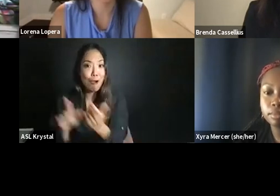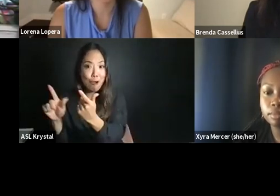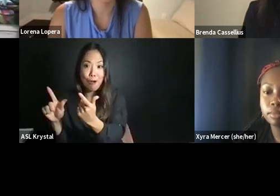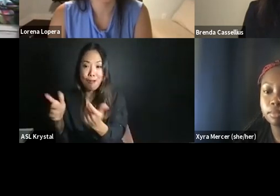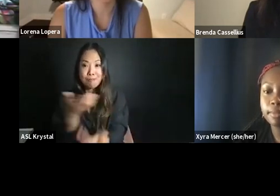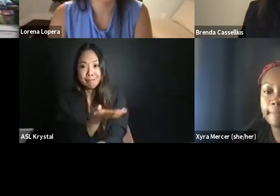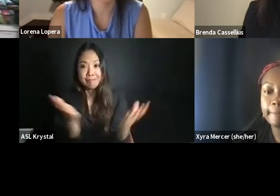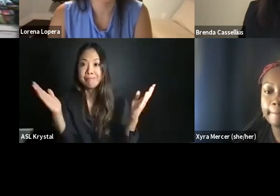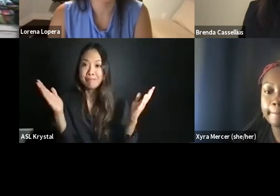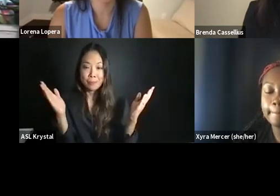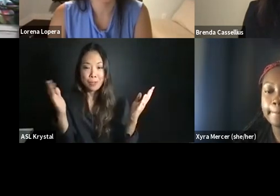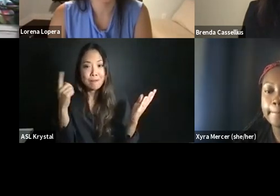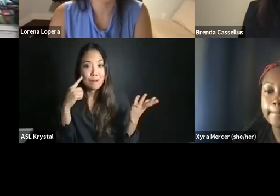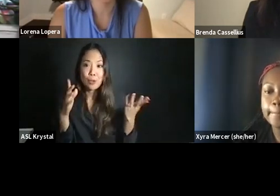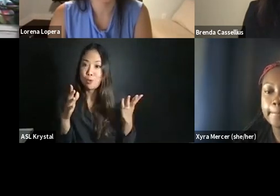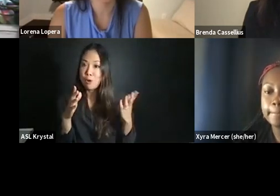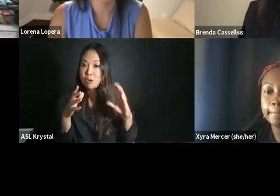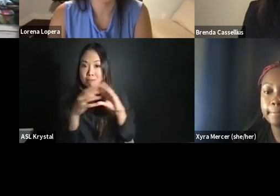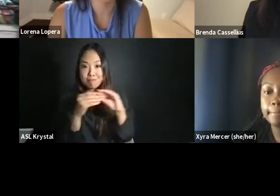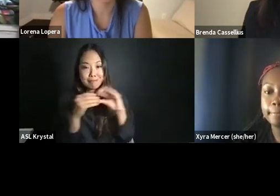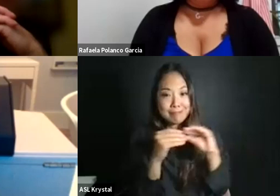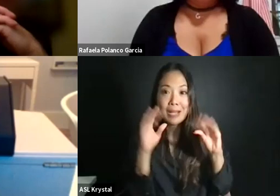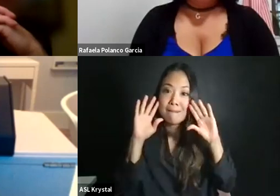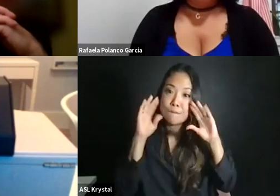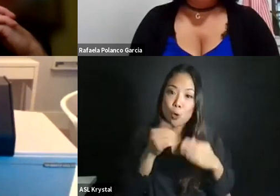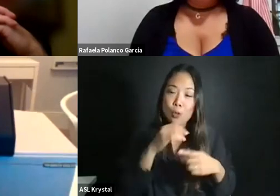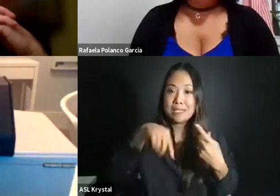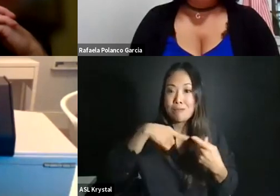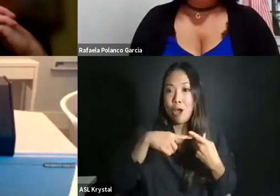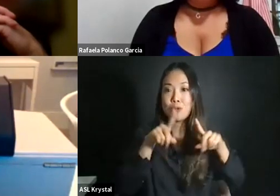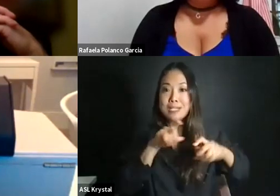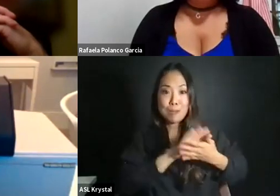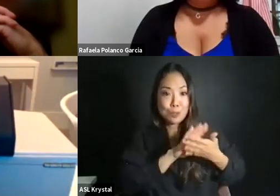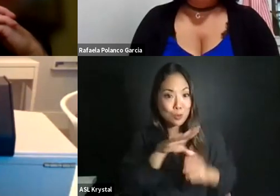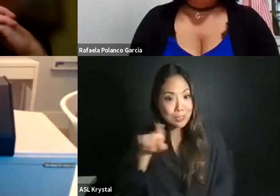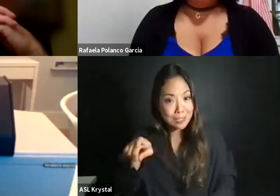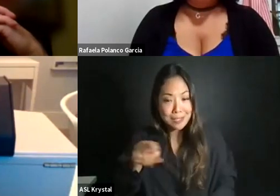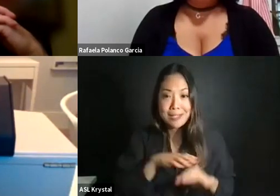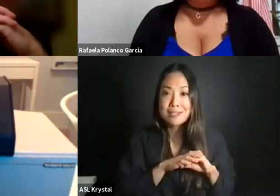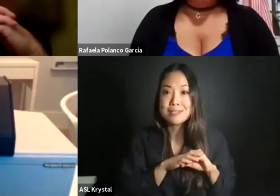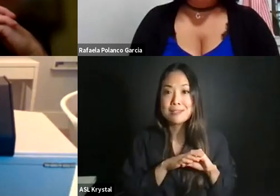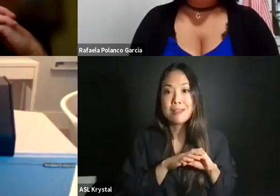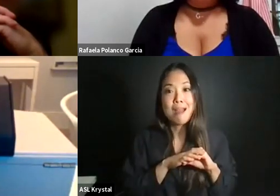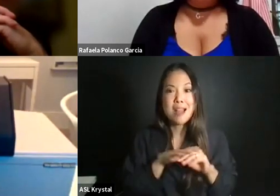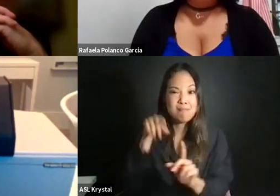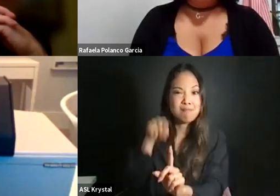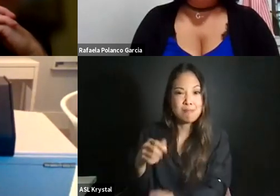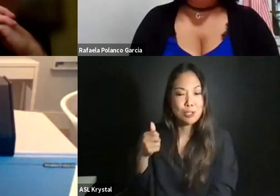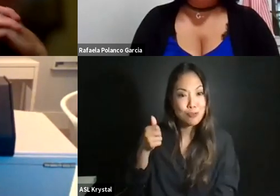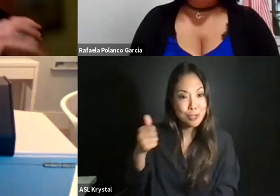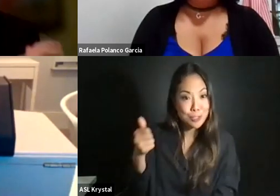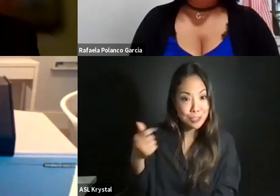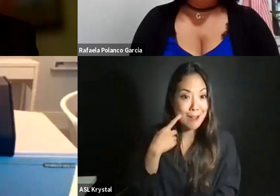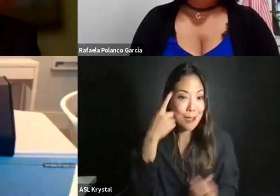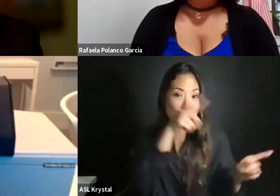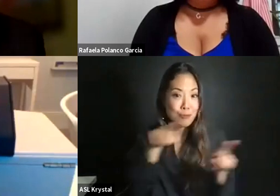the needs of our focus around the exam school issues as well as particularly transportation but for me i